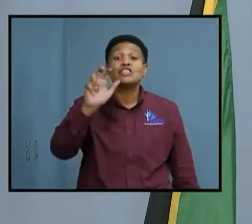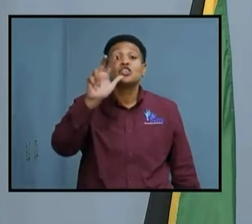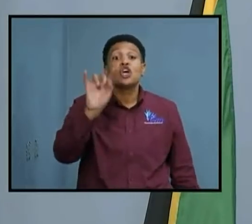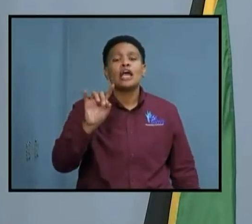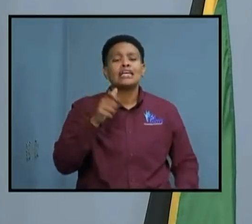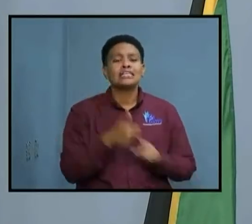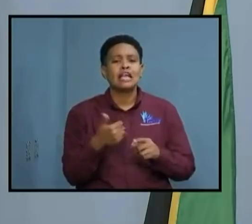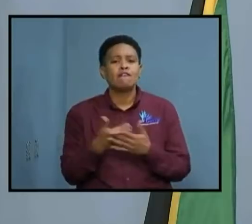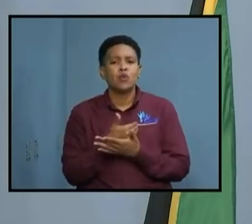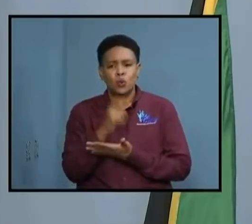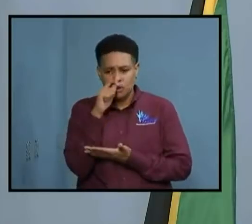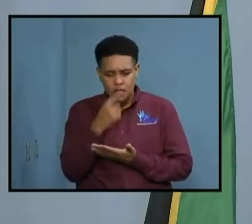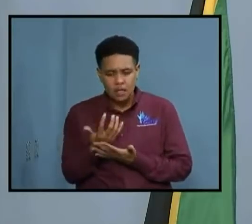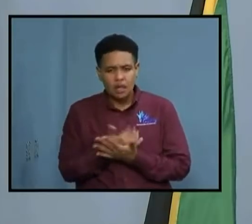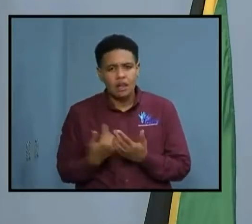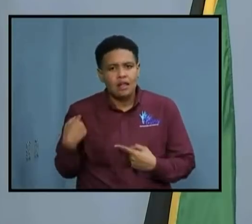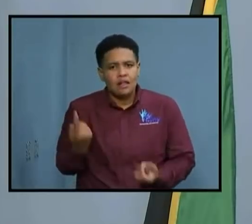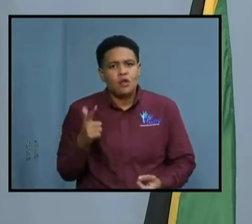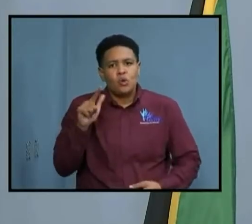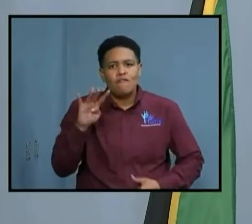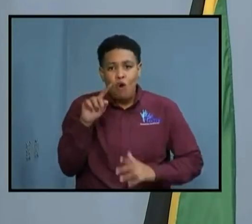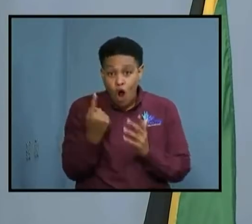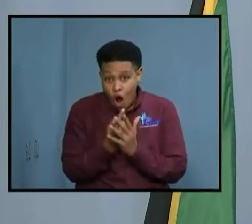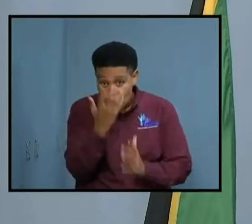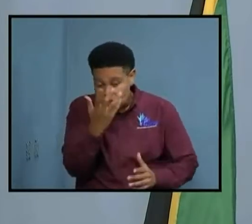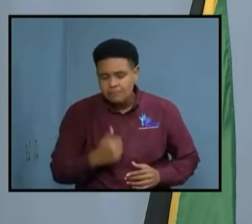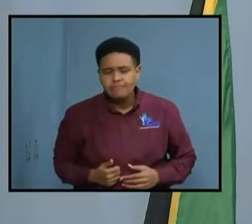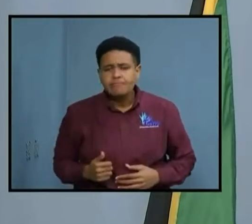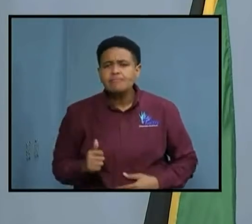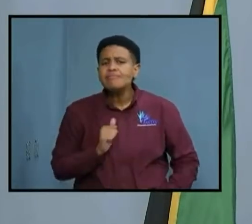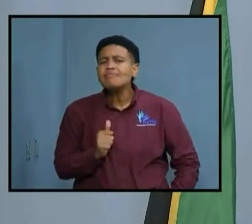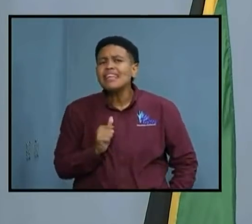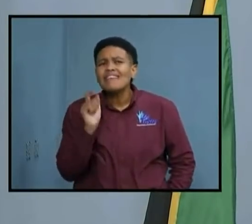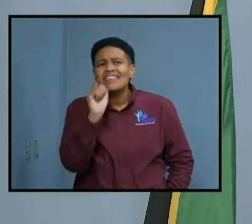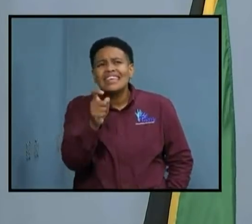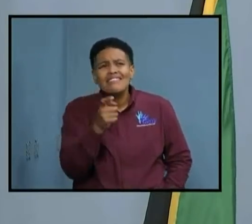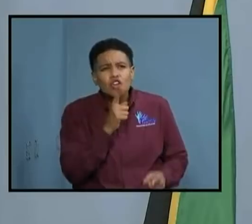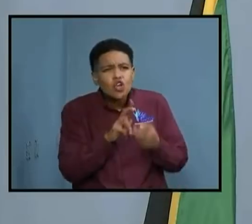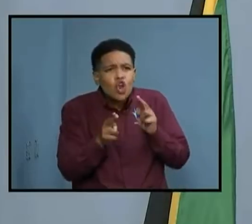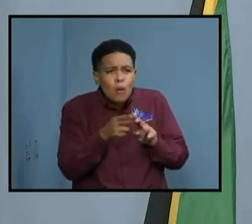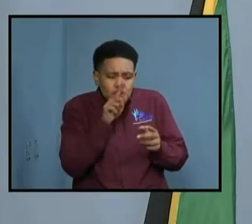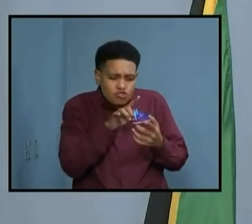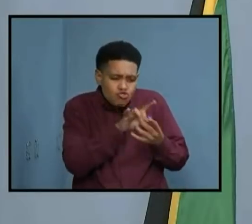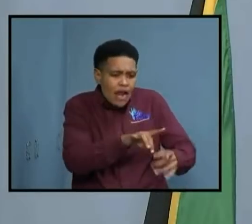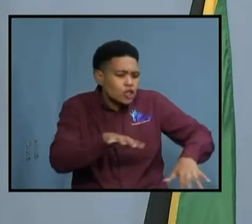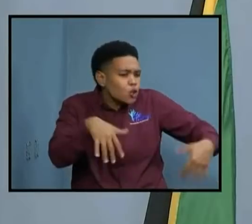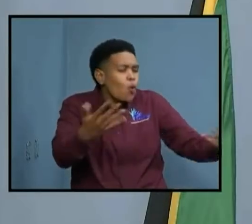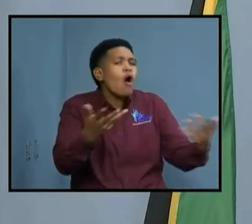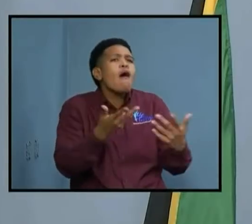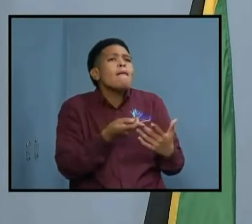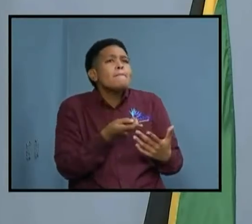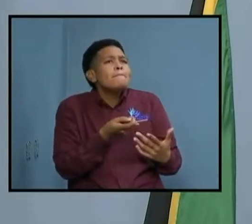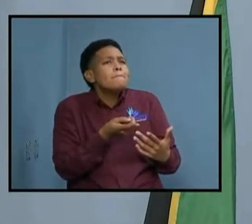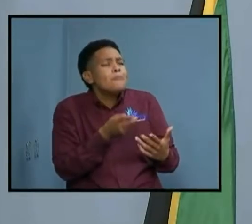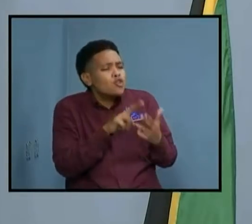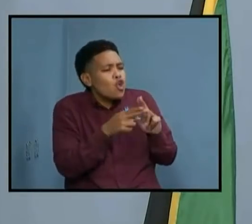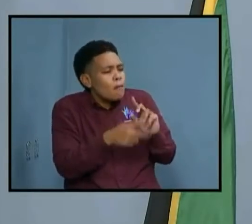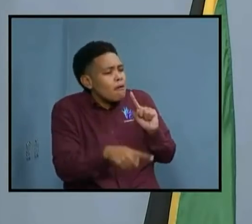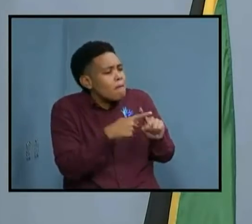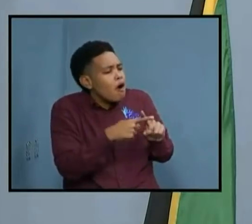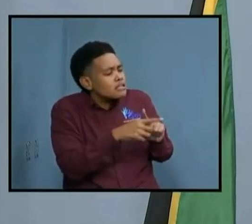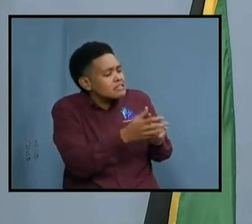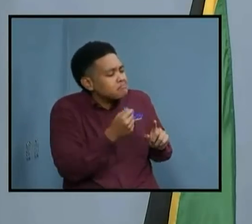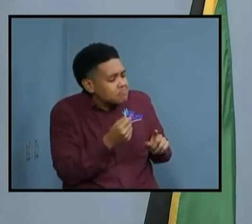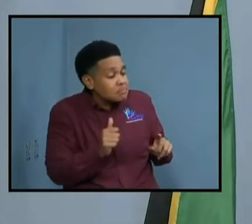638 new samples tested in the last 24 hours, and I've given the numbers as it relates to the number of positives.